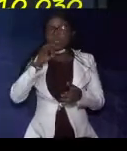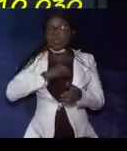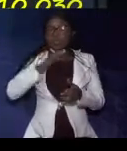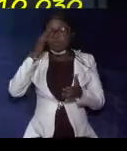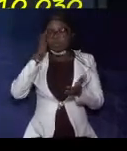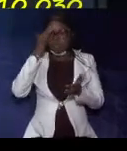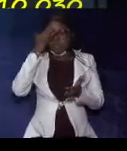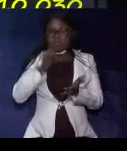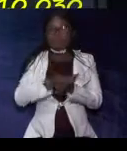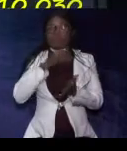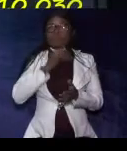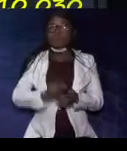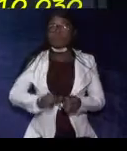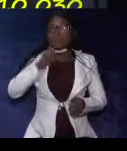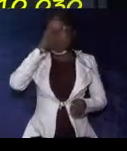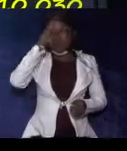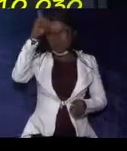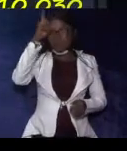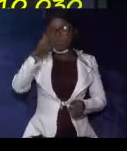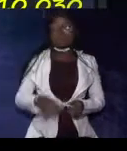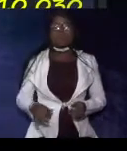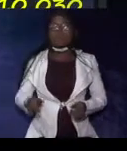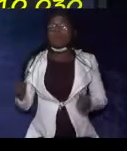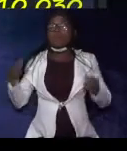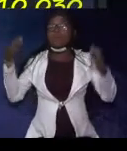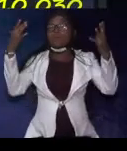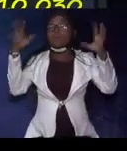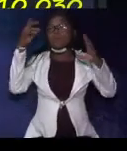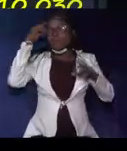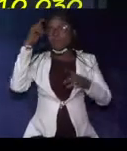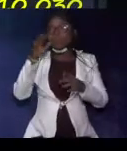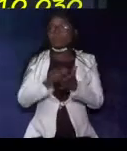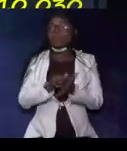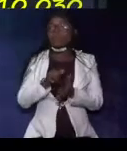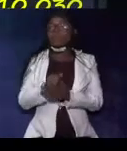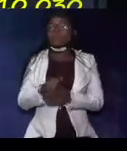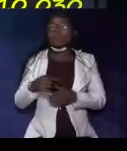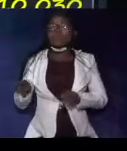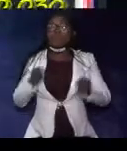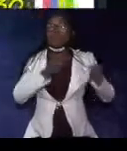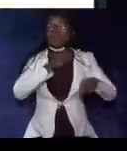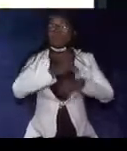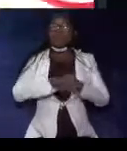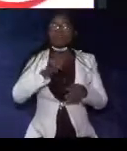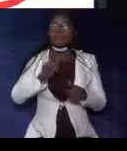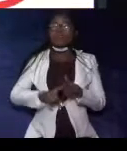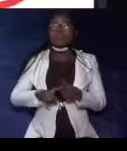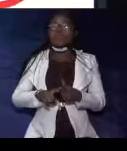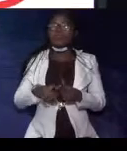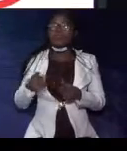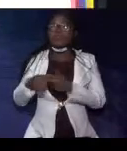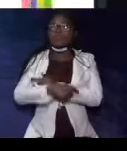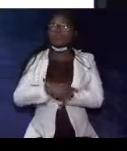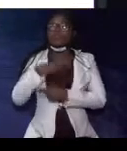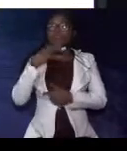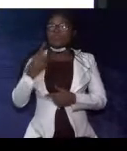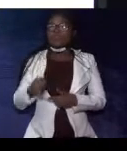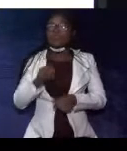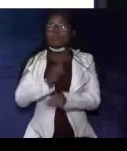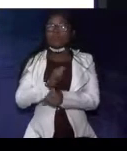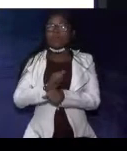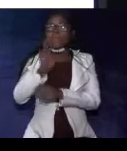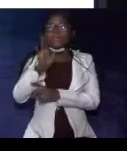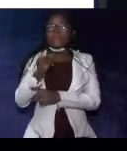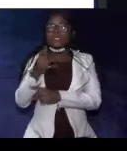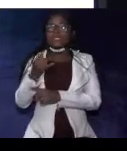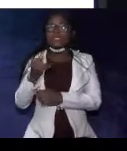you're very smart, and for that I'm going to celebrate you with a chair. Now moving on to today's work. What's our learning objectives?